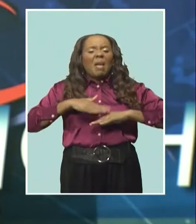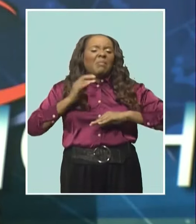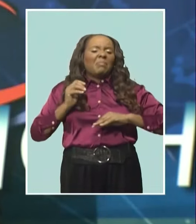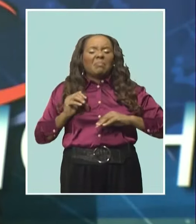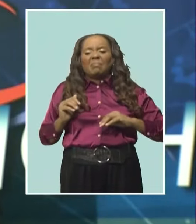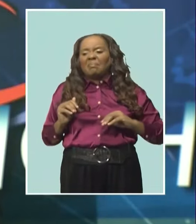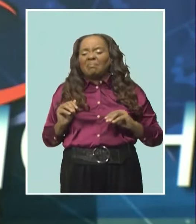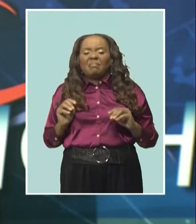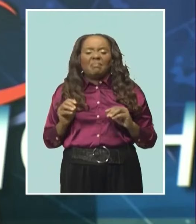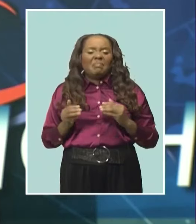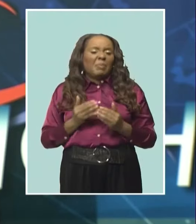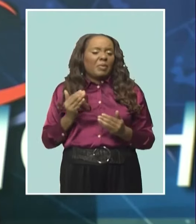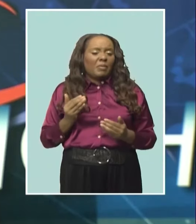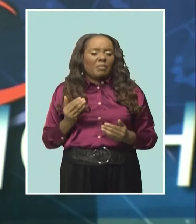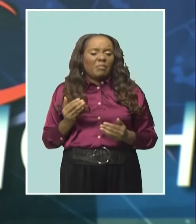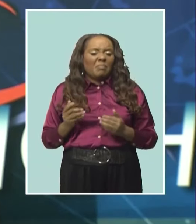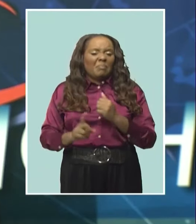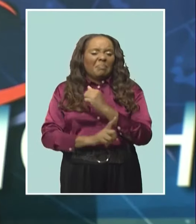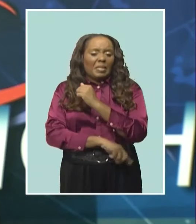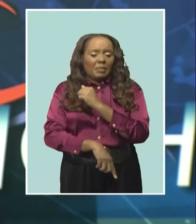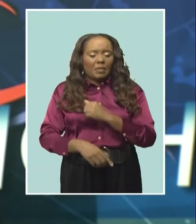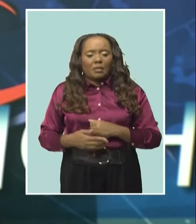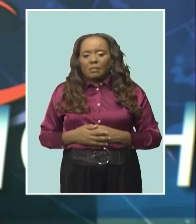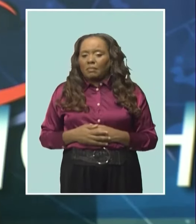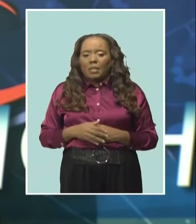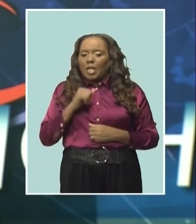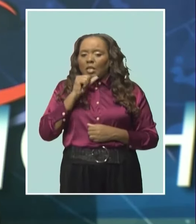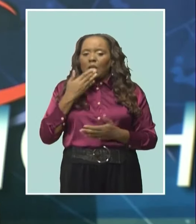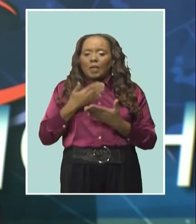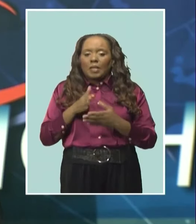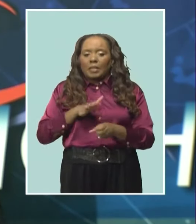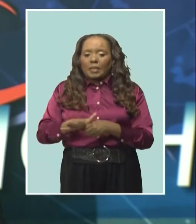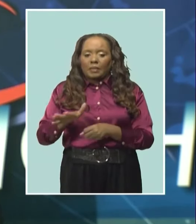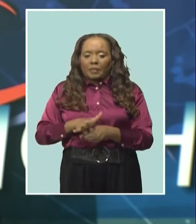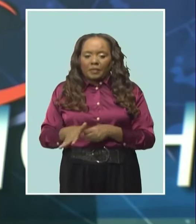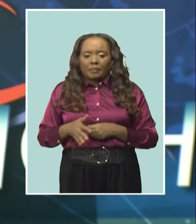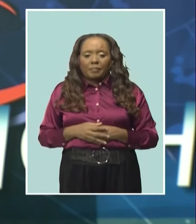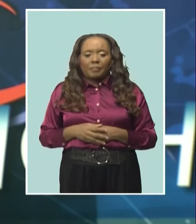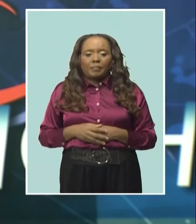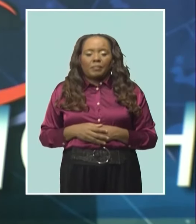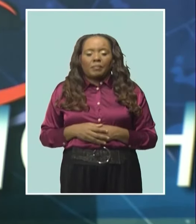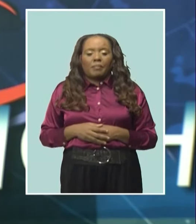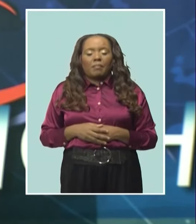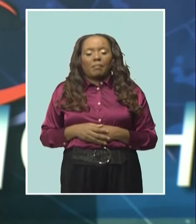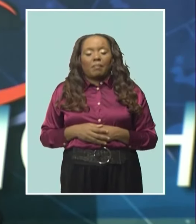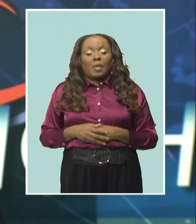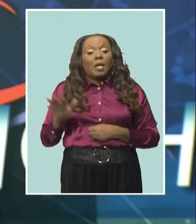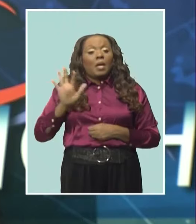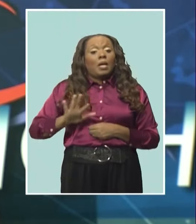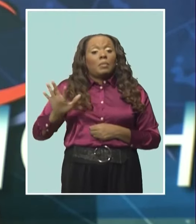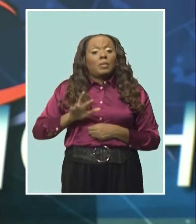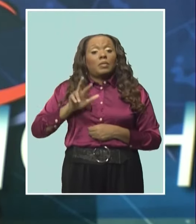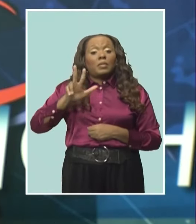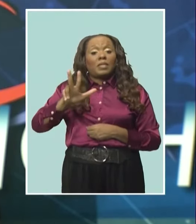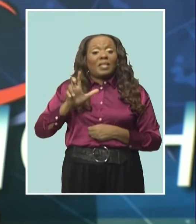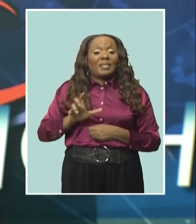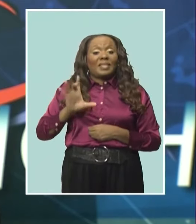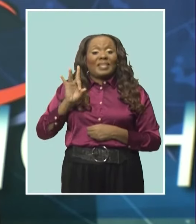Approximately 384 people in Barbados die annually from strokes or cerebral vascular accidents. That's